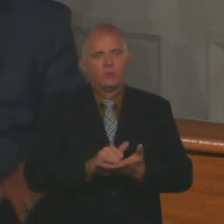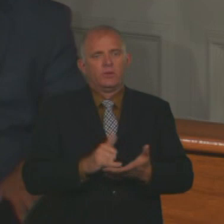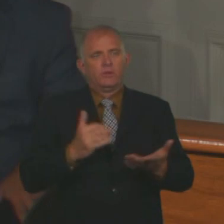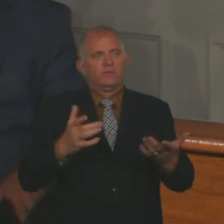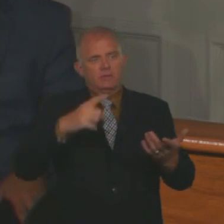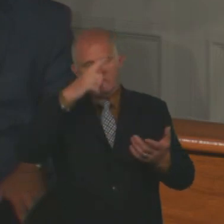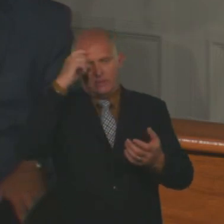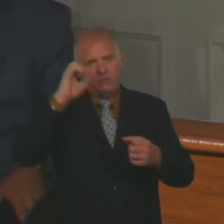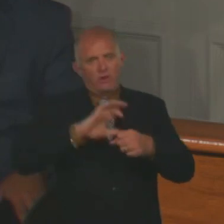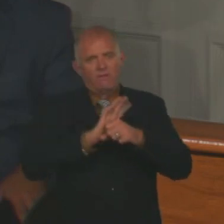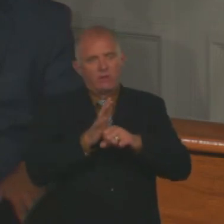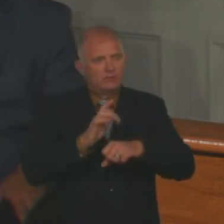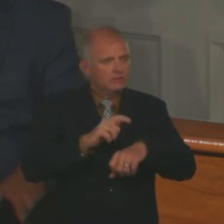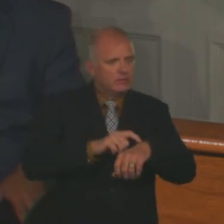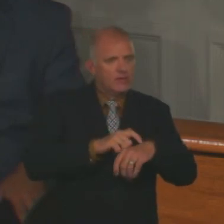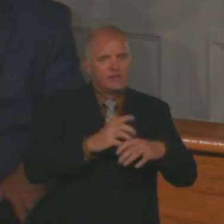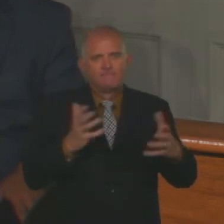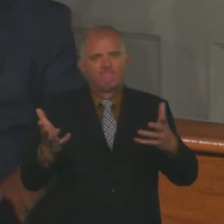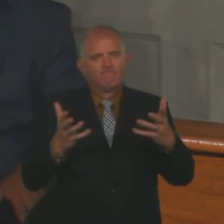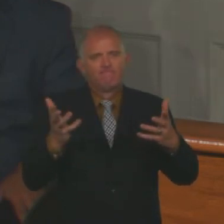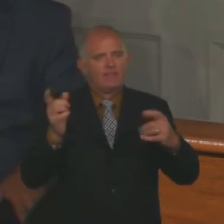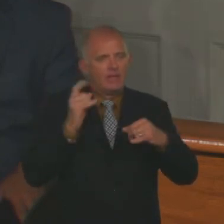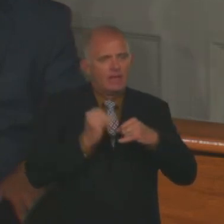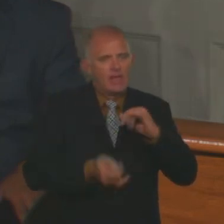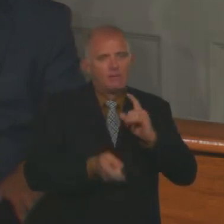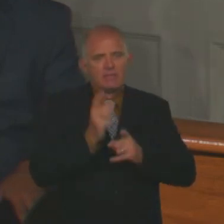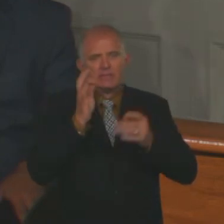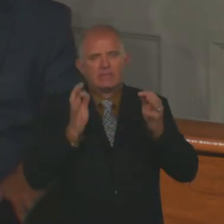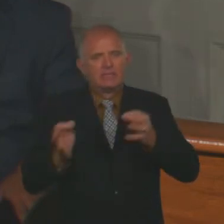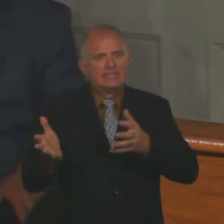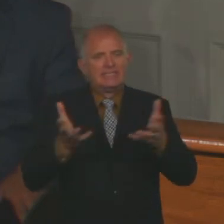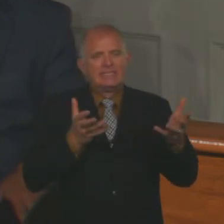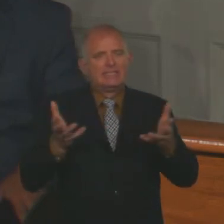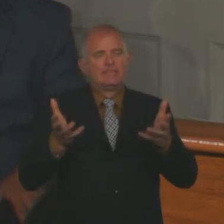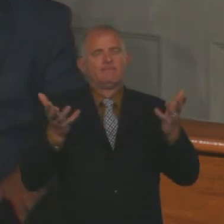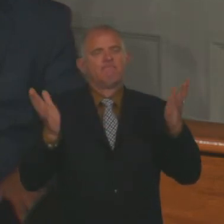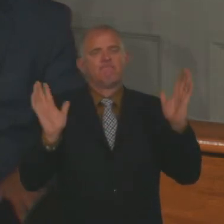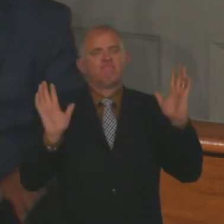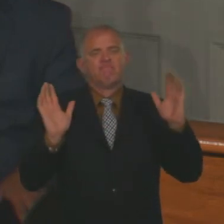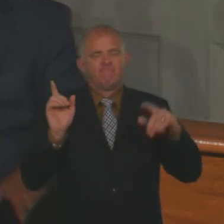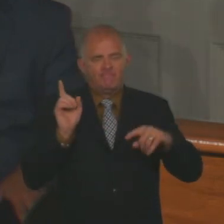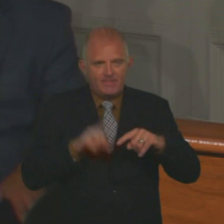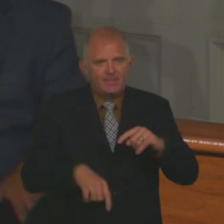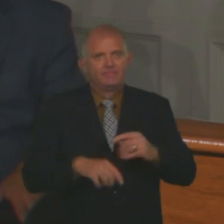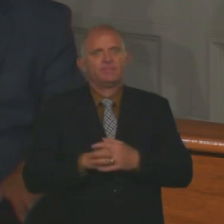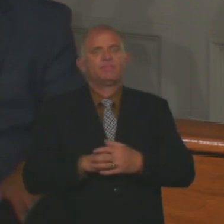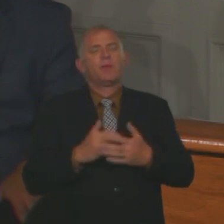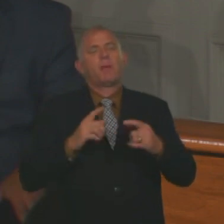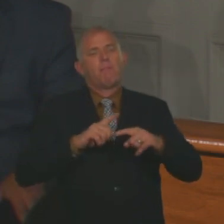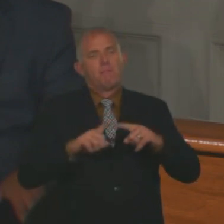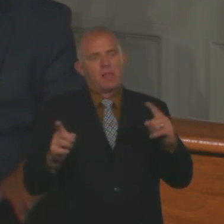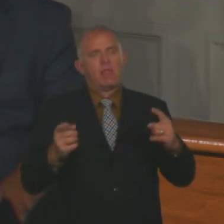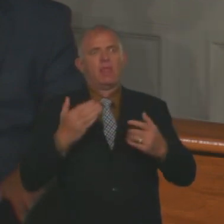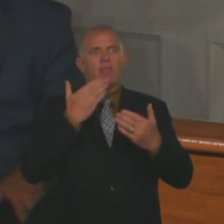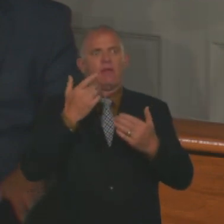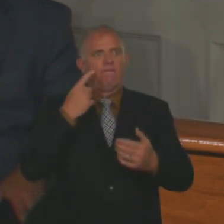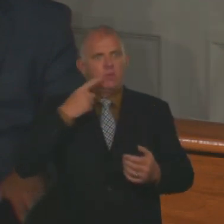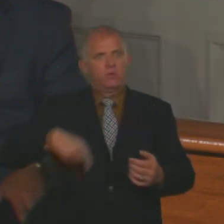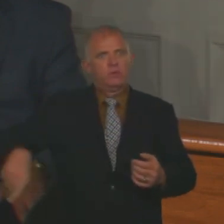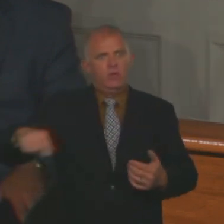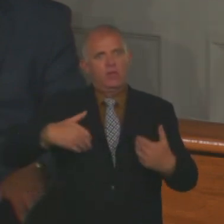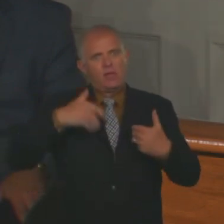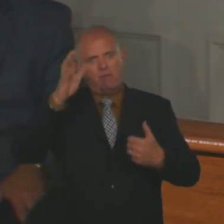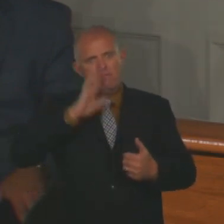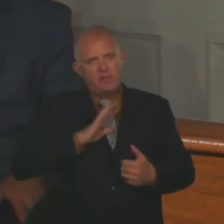with the time that we had to make the decision and the situation as we knew it. I'm so grateful for these young men. Each of them